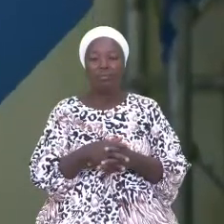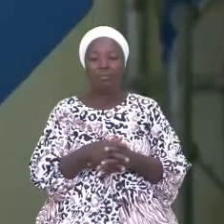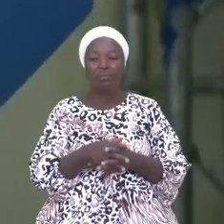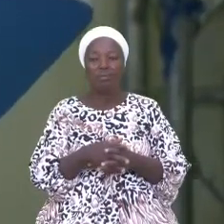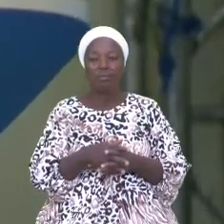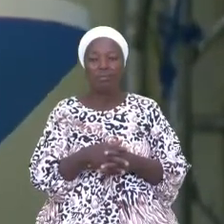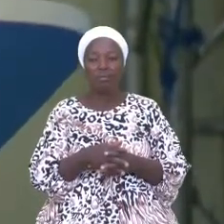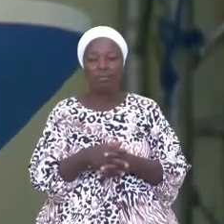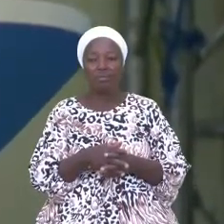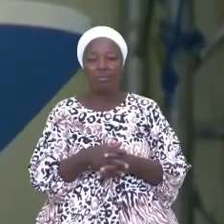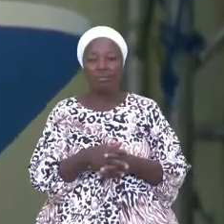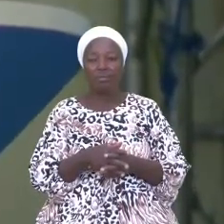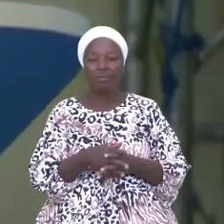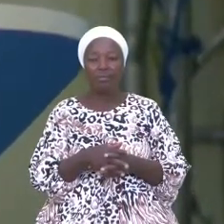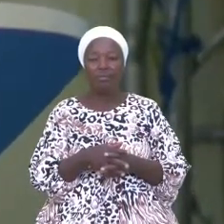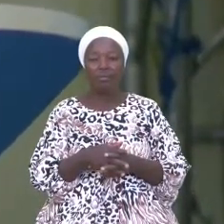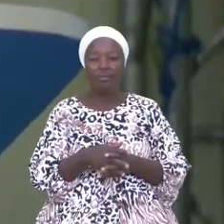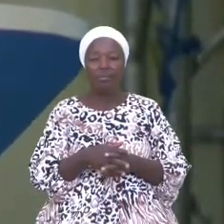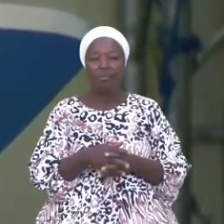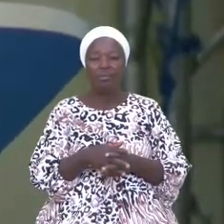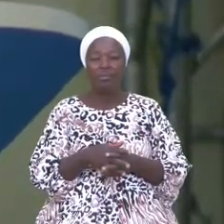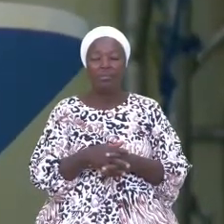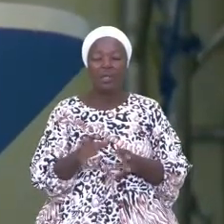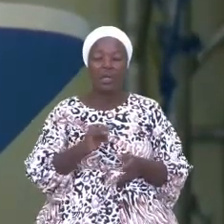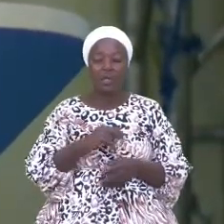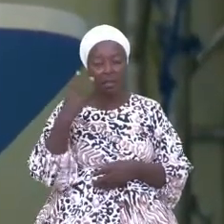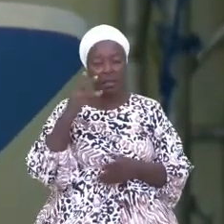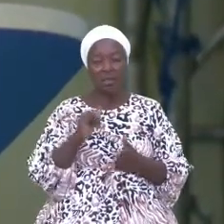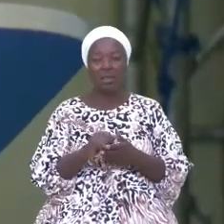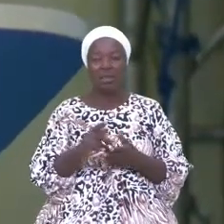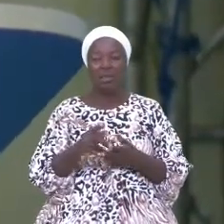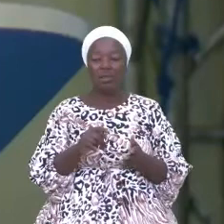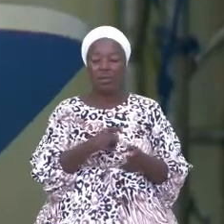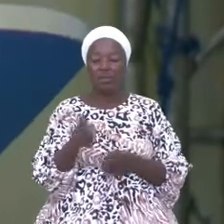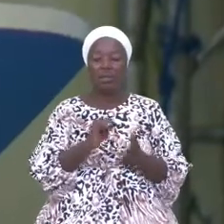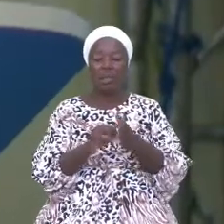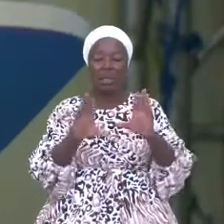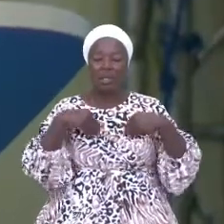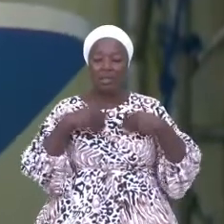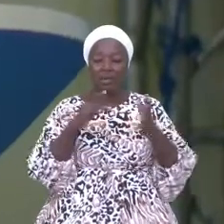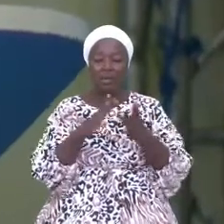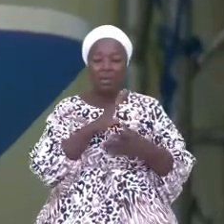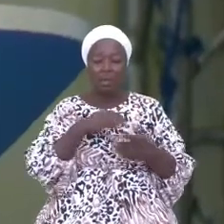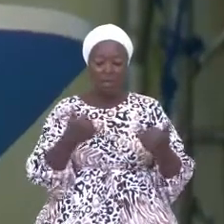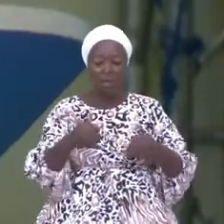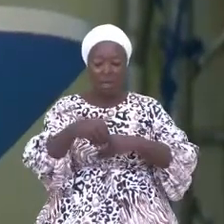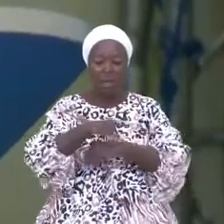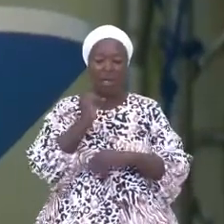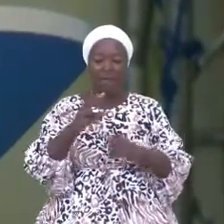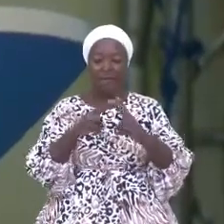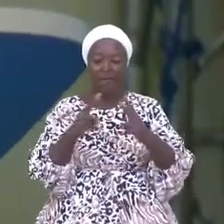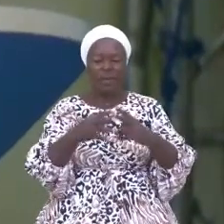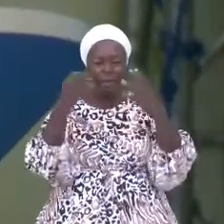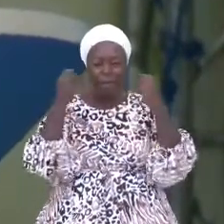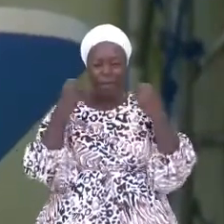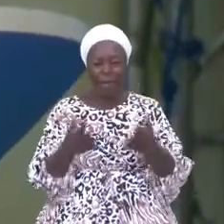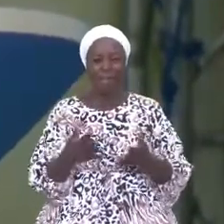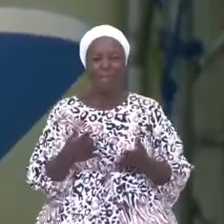because the converts are many actually. They are coming to the Lord. We are happy for that.